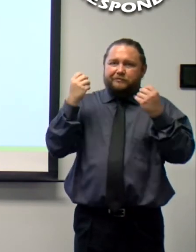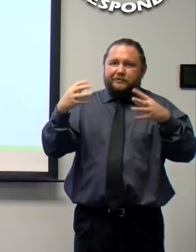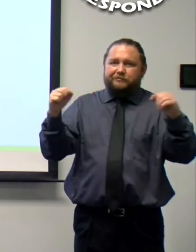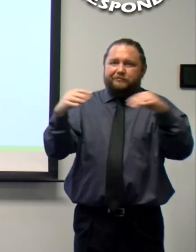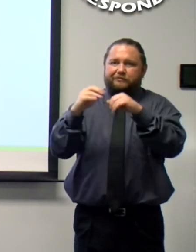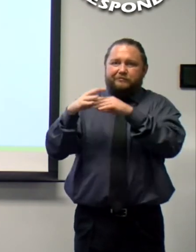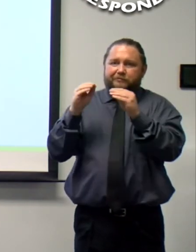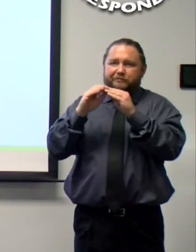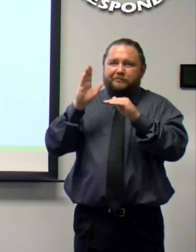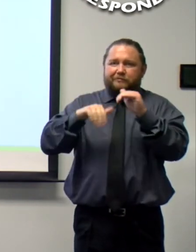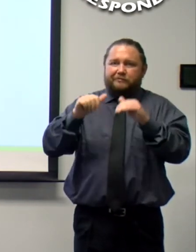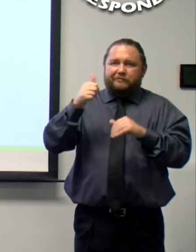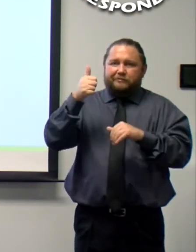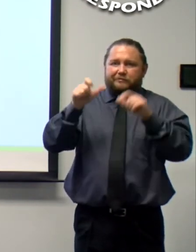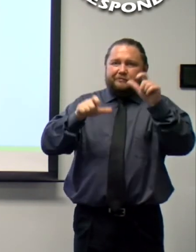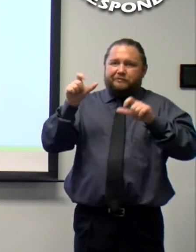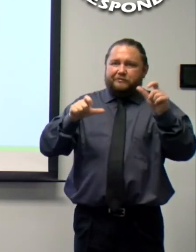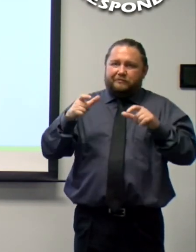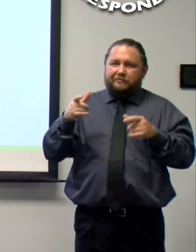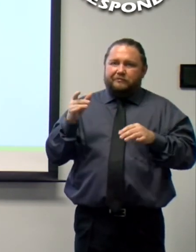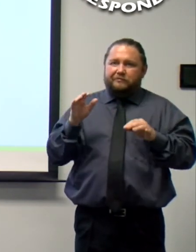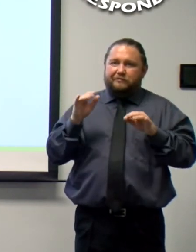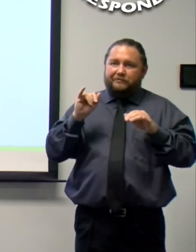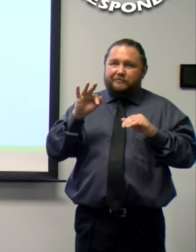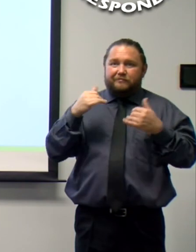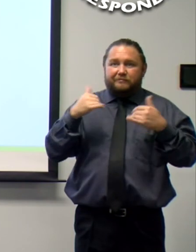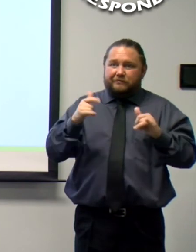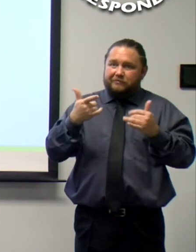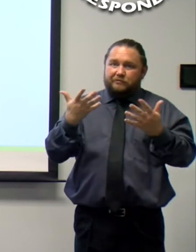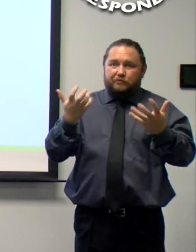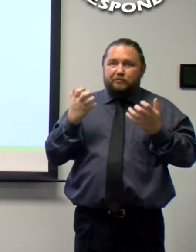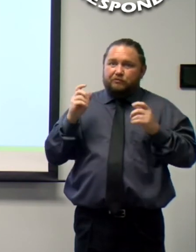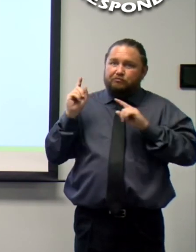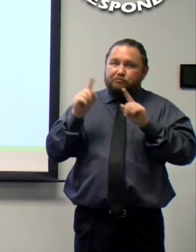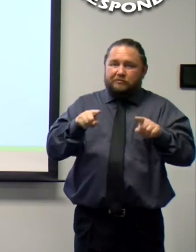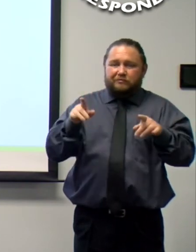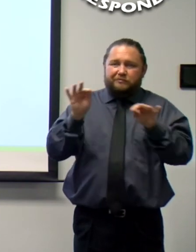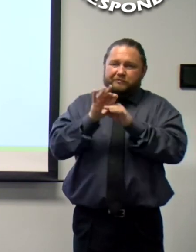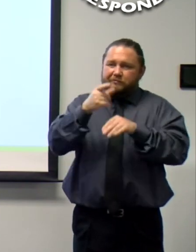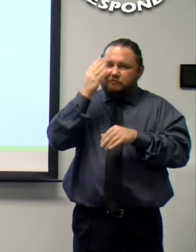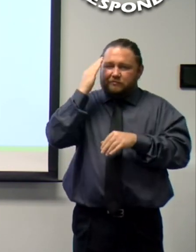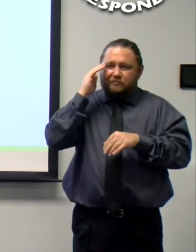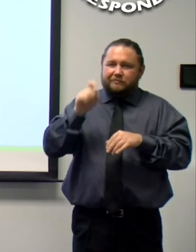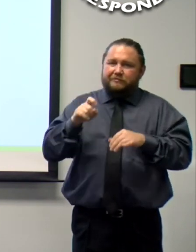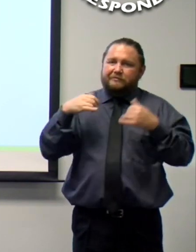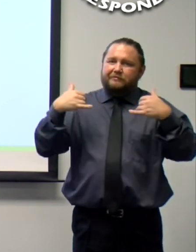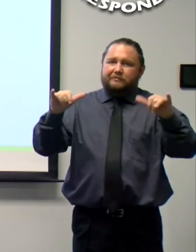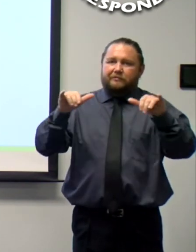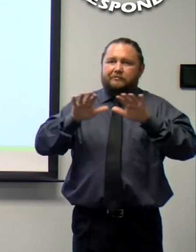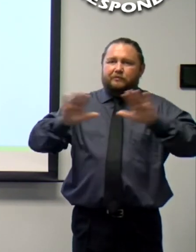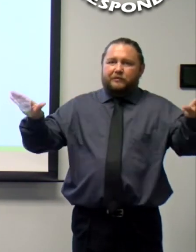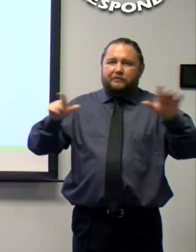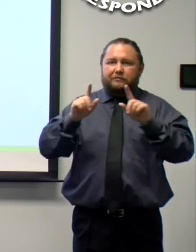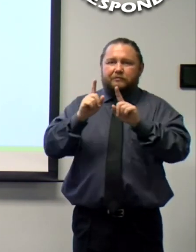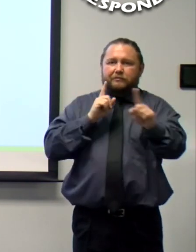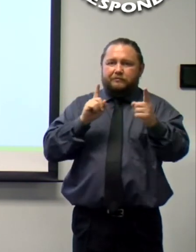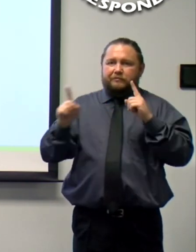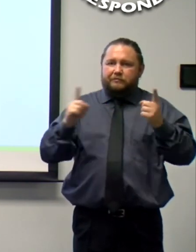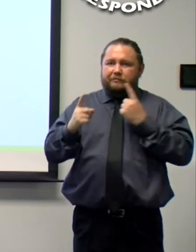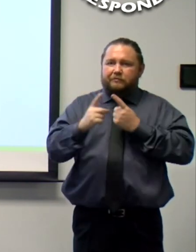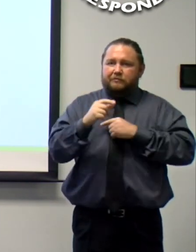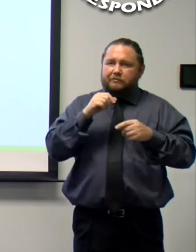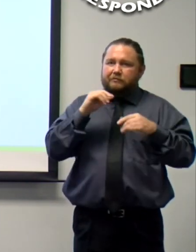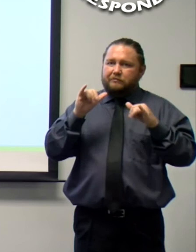trying to maintain some sort of social distancing, because we are starting to have more people out in the community gathered together. Our